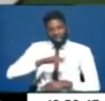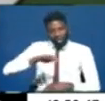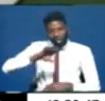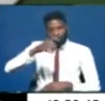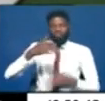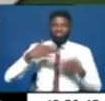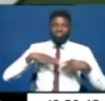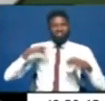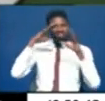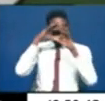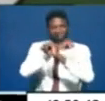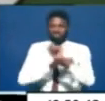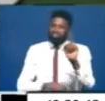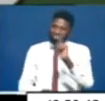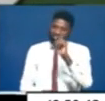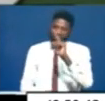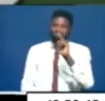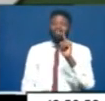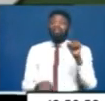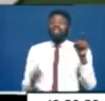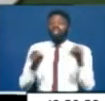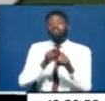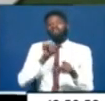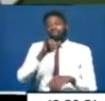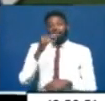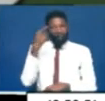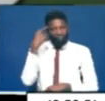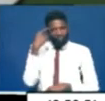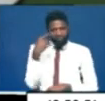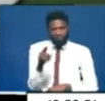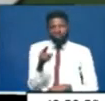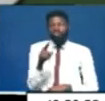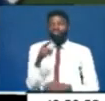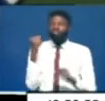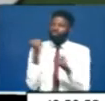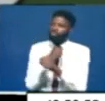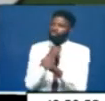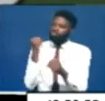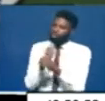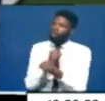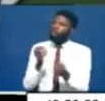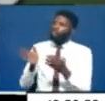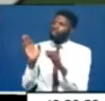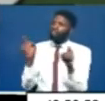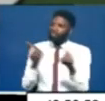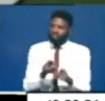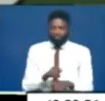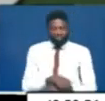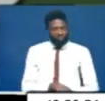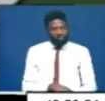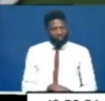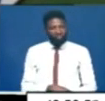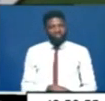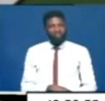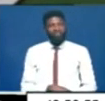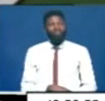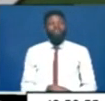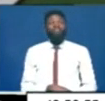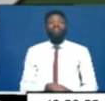share. And that also goes as far as jobs are, opportunities are concerned. When you talk about